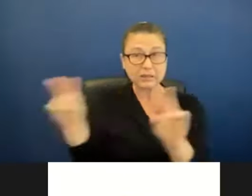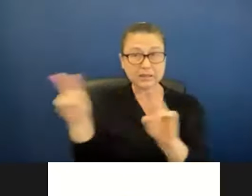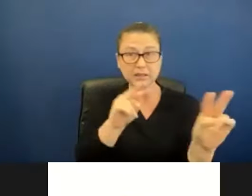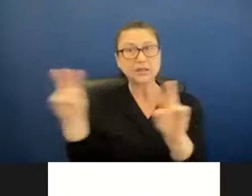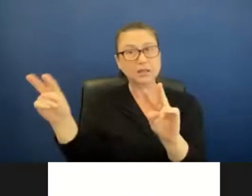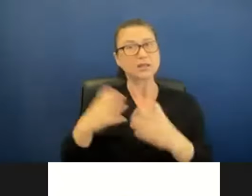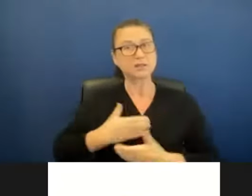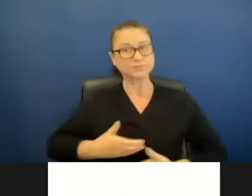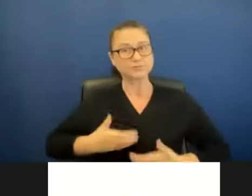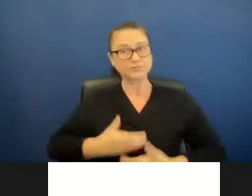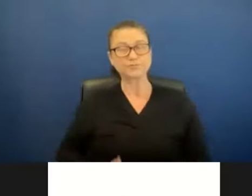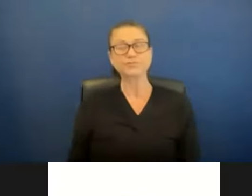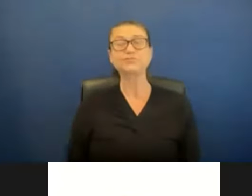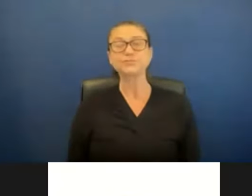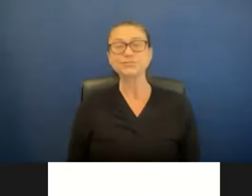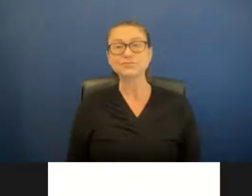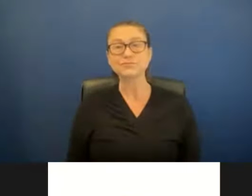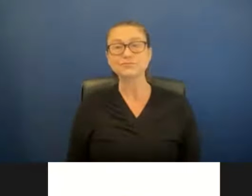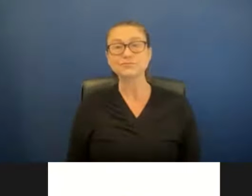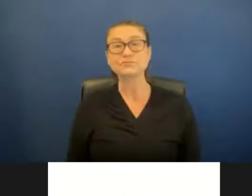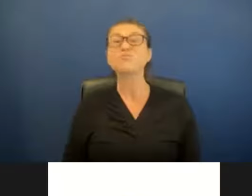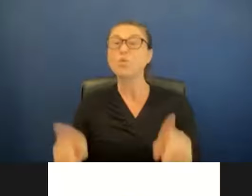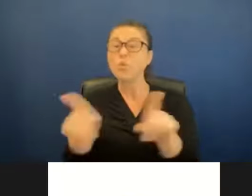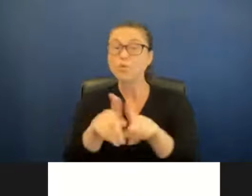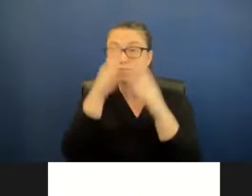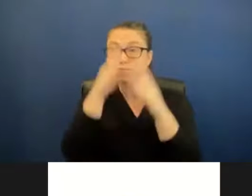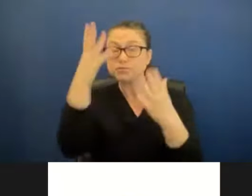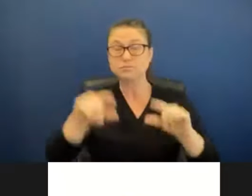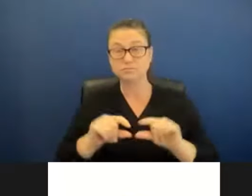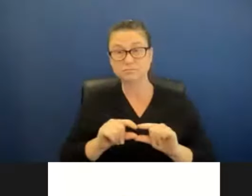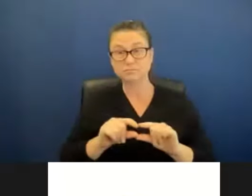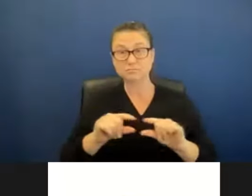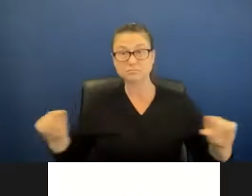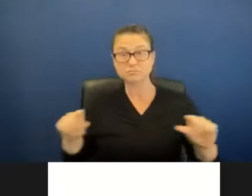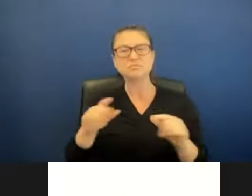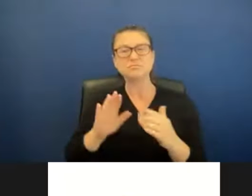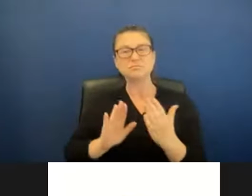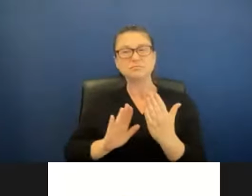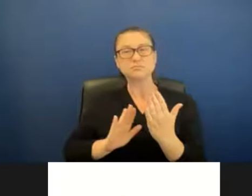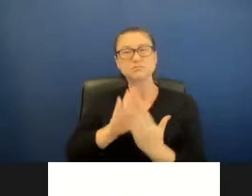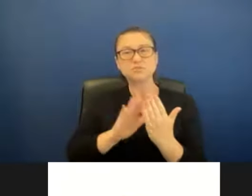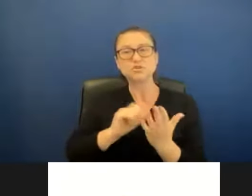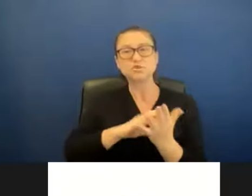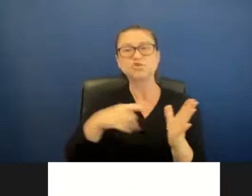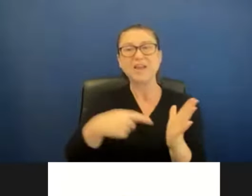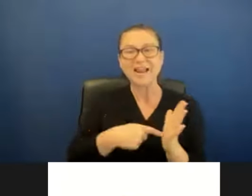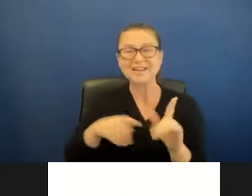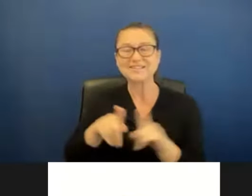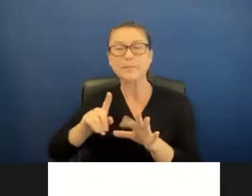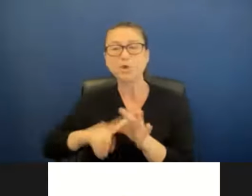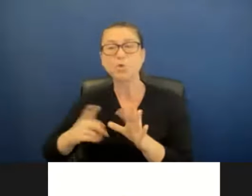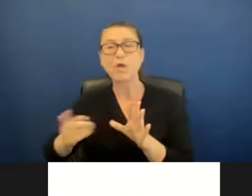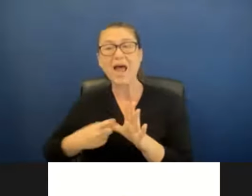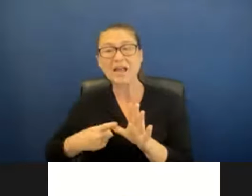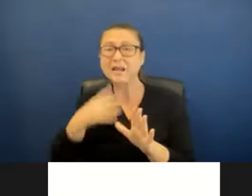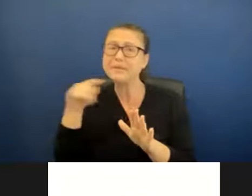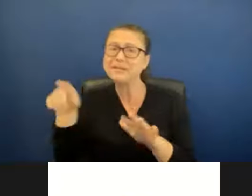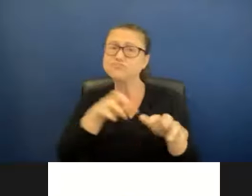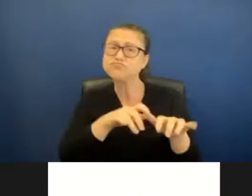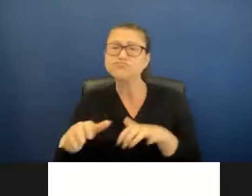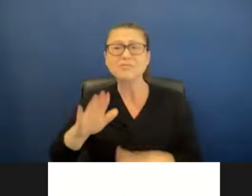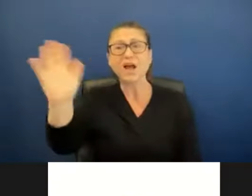size. Please, at the bottom of your screen, you'll see a chat icon and a Q&A icon. Please say hello in the chat